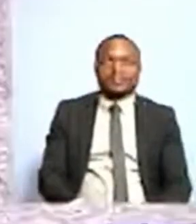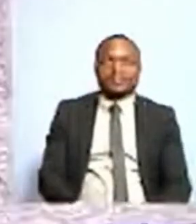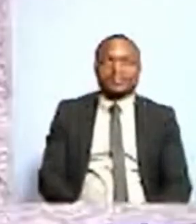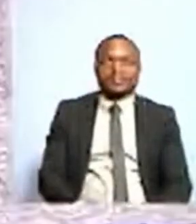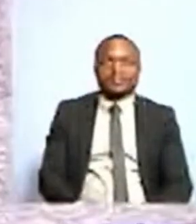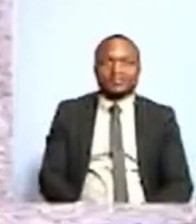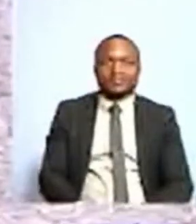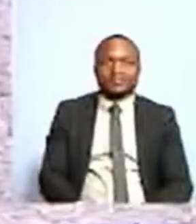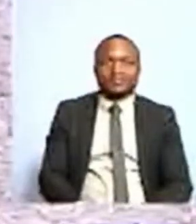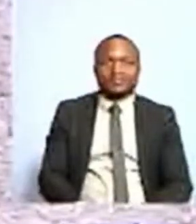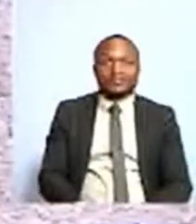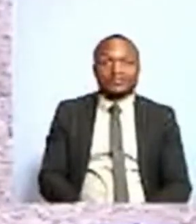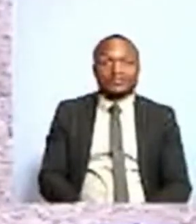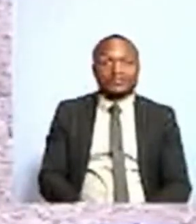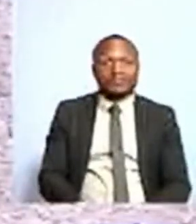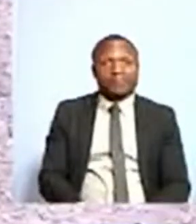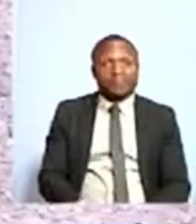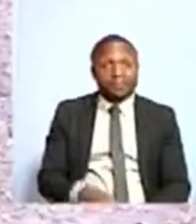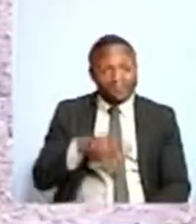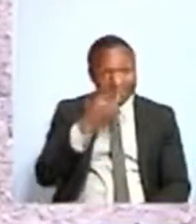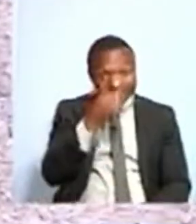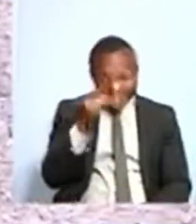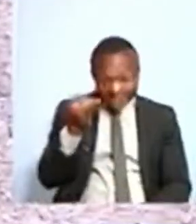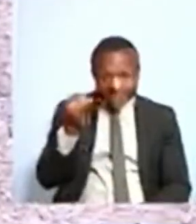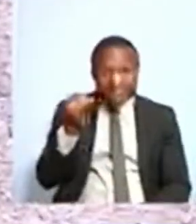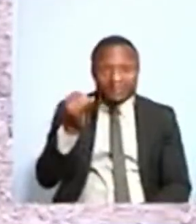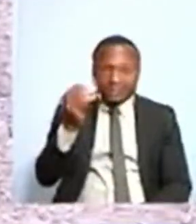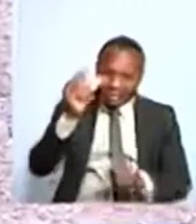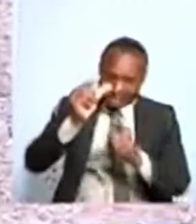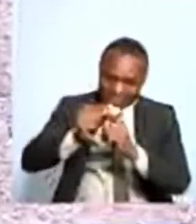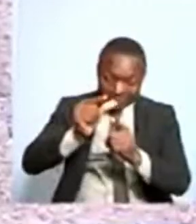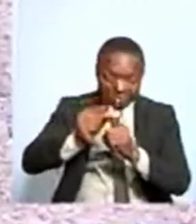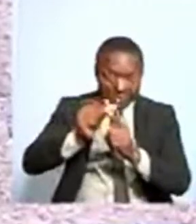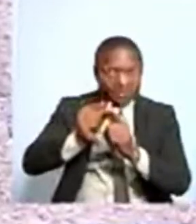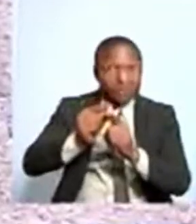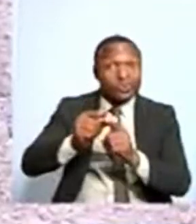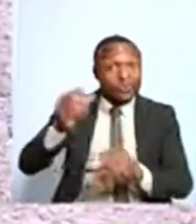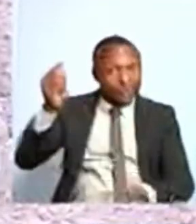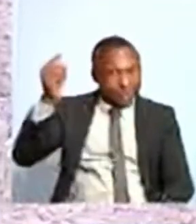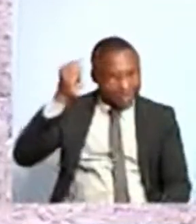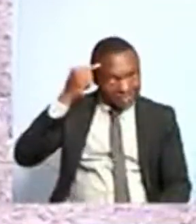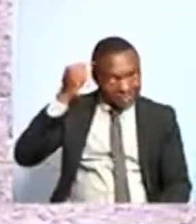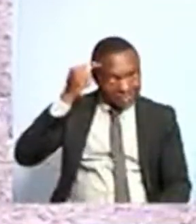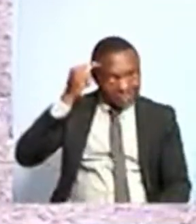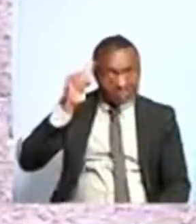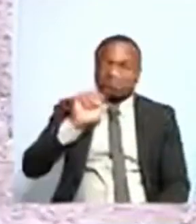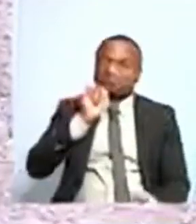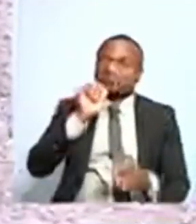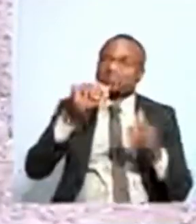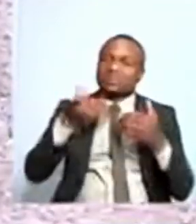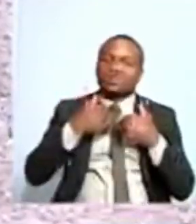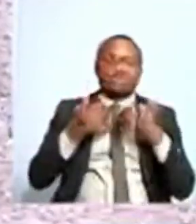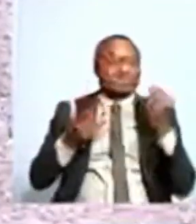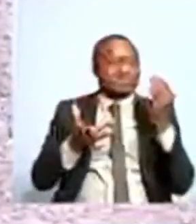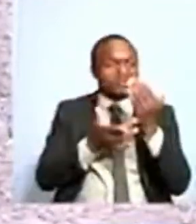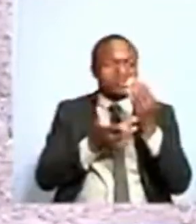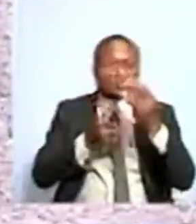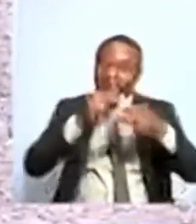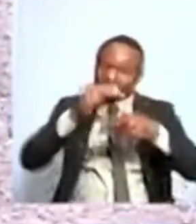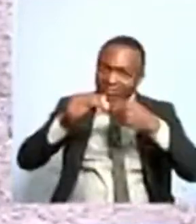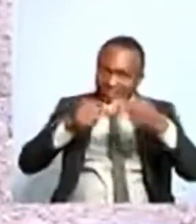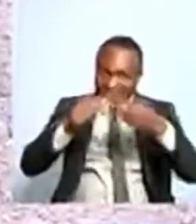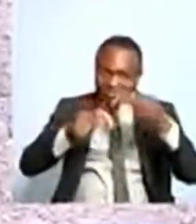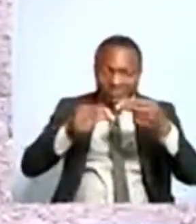So the gist of the matter is that the word head has got no technical meaning beyond its ordinary